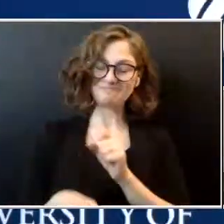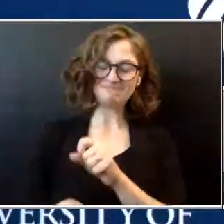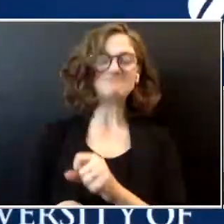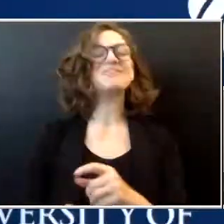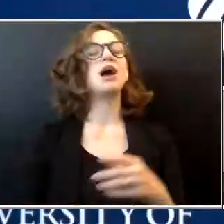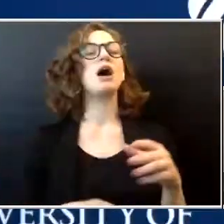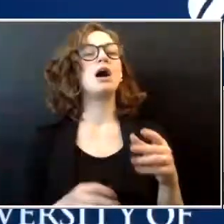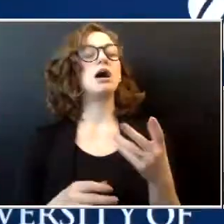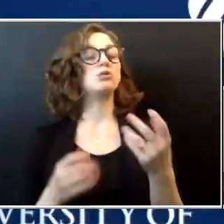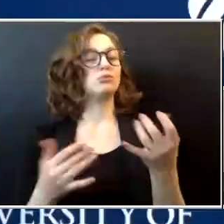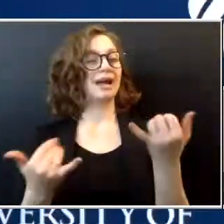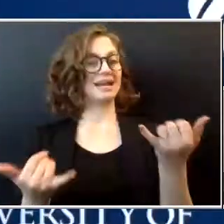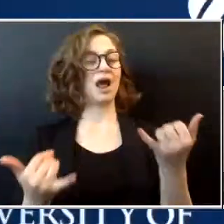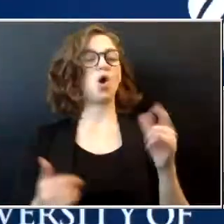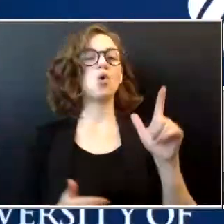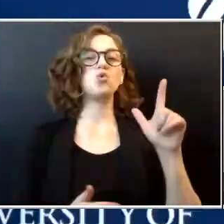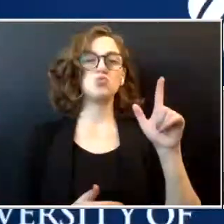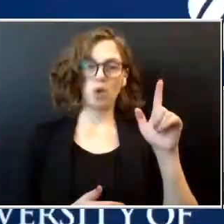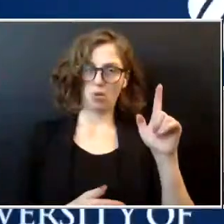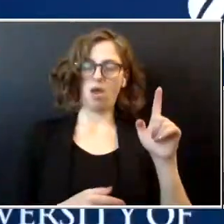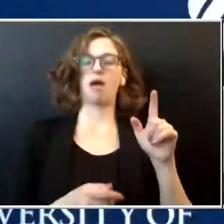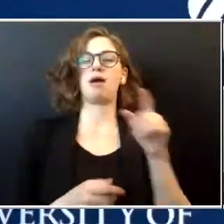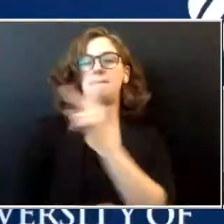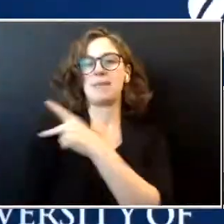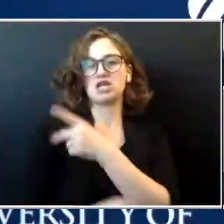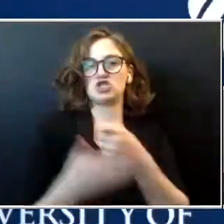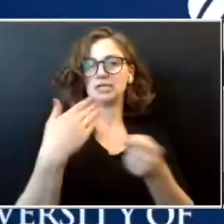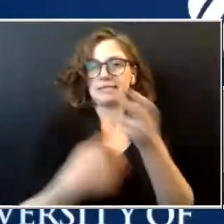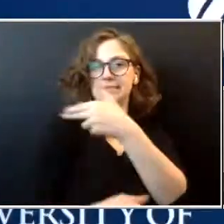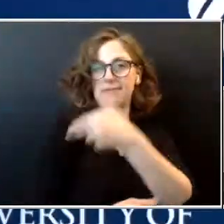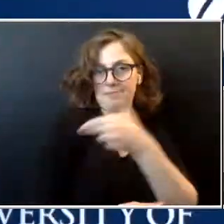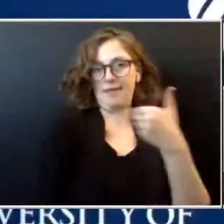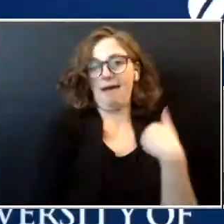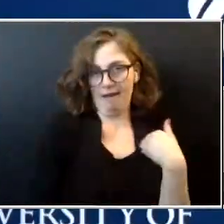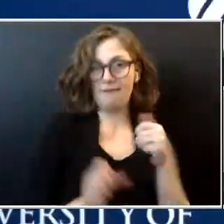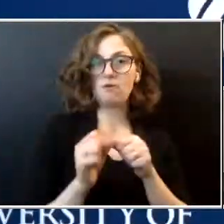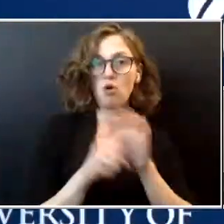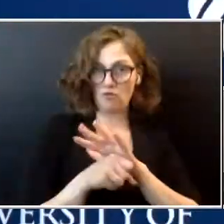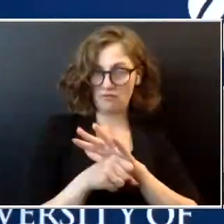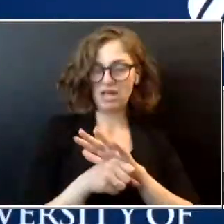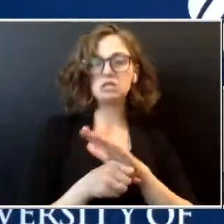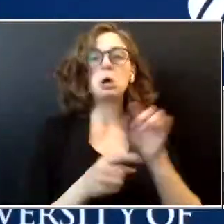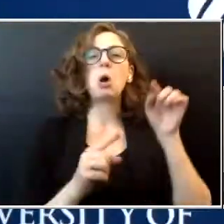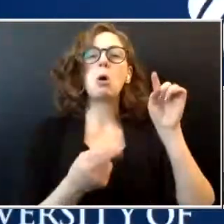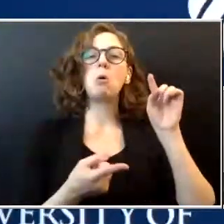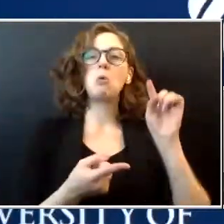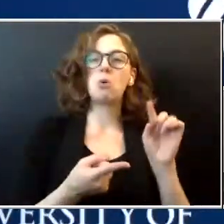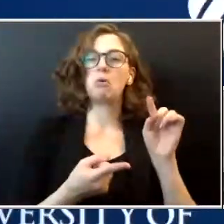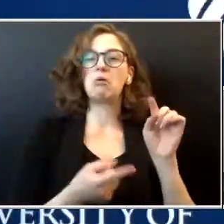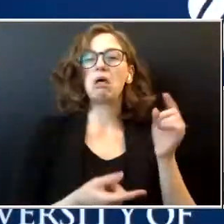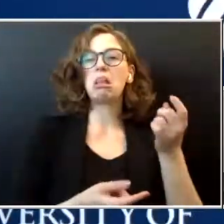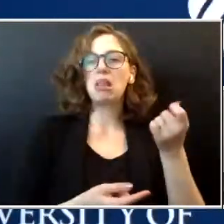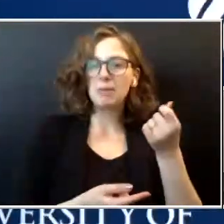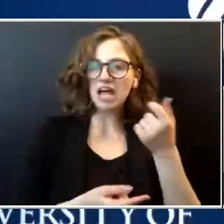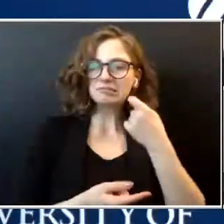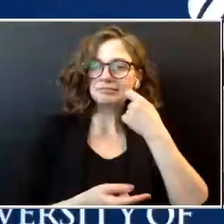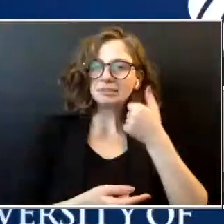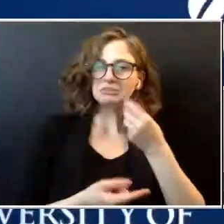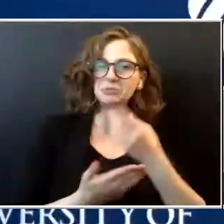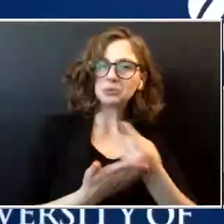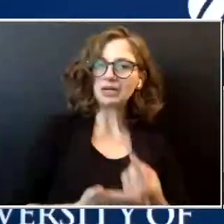active patients in the hospital with COVID. So down a little bit from the last couple weeks. Hopefully we will continue to see